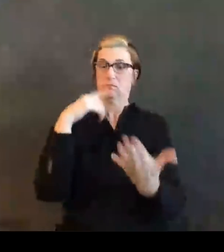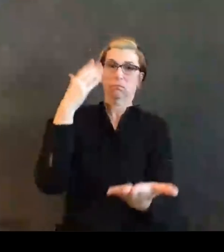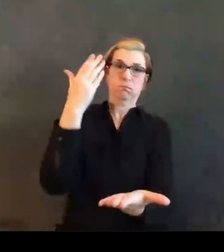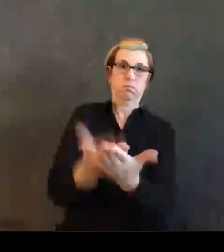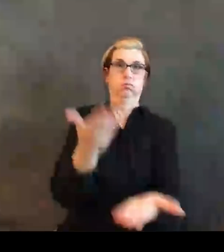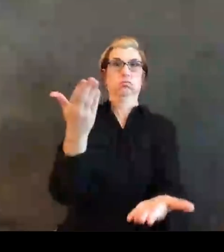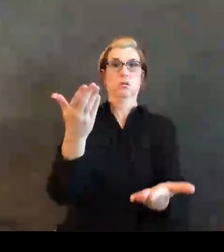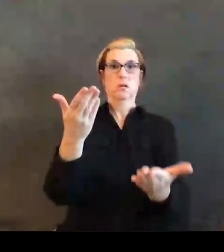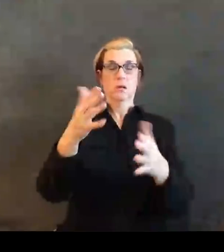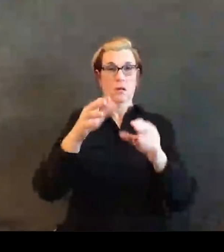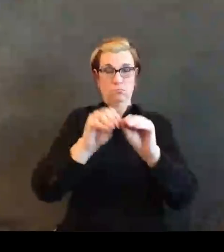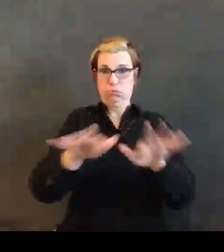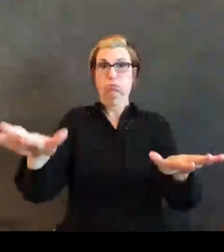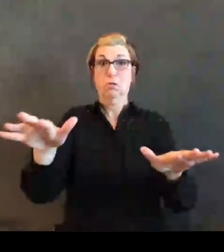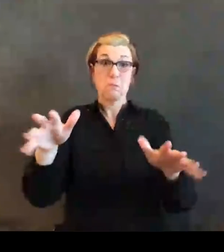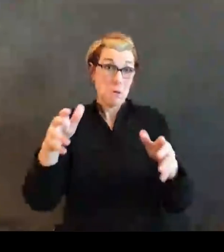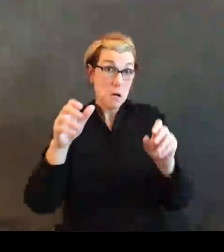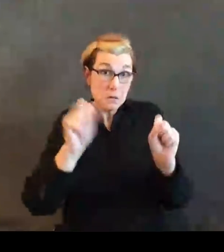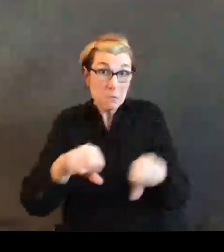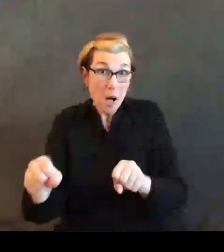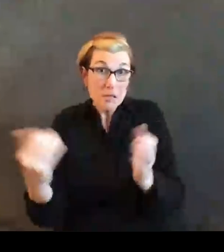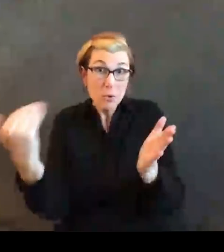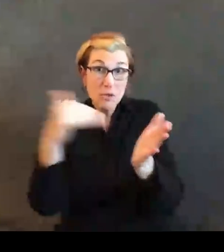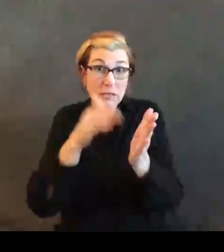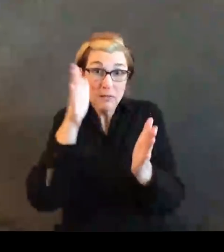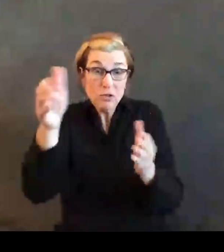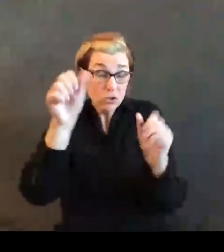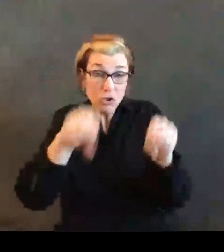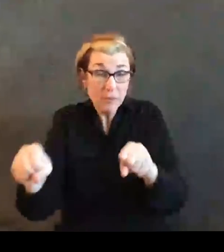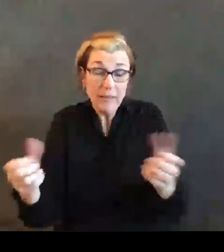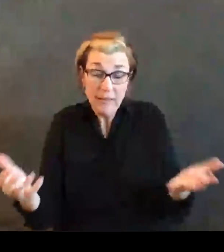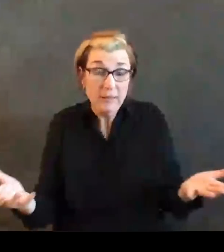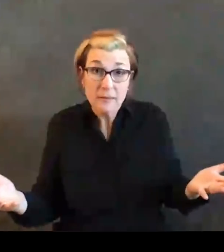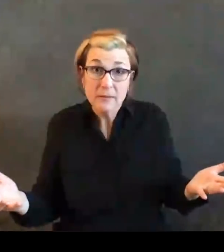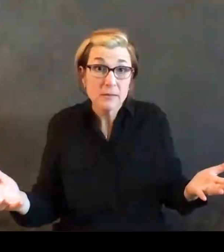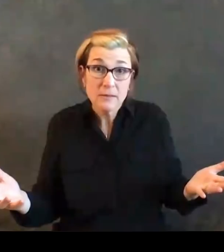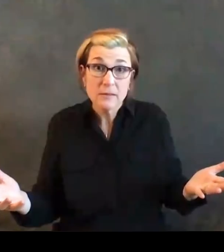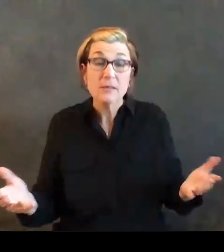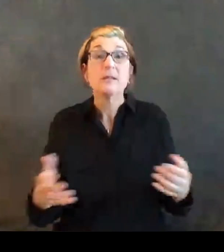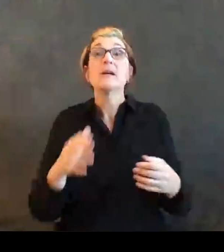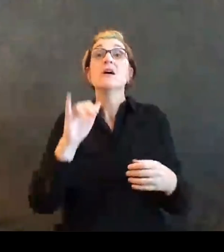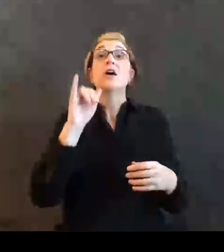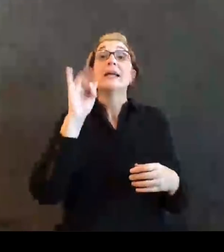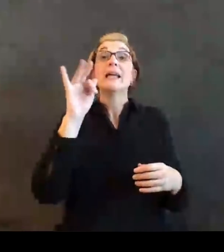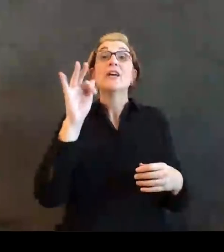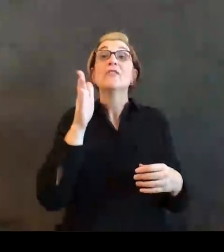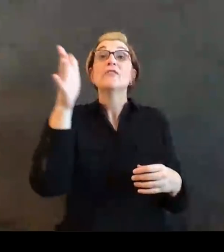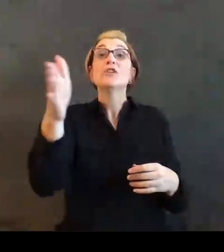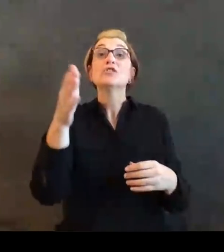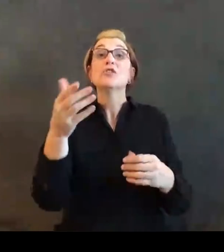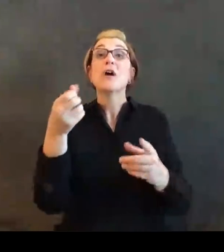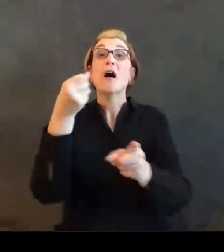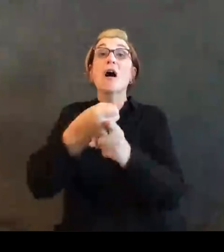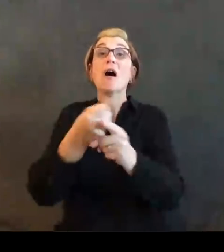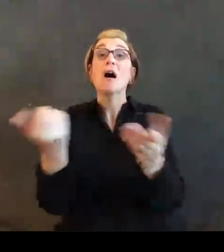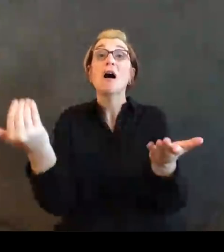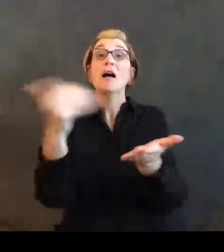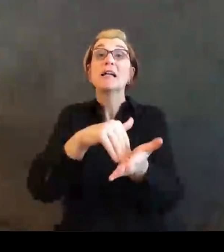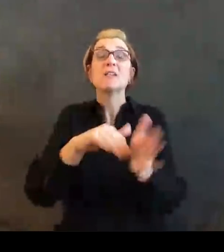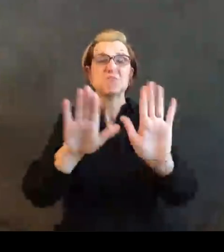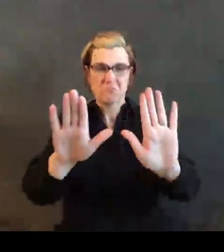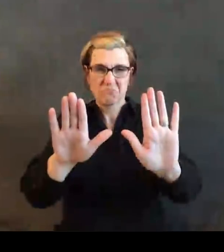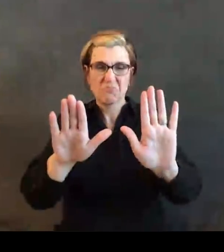and happen again, and if it does, somebody's going to be very well prepared because of what we've learned and how we've done. It's been incredible